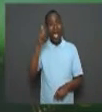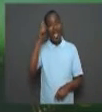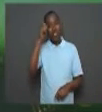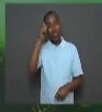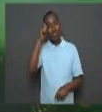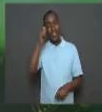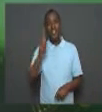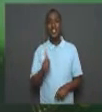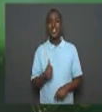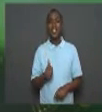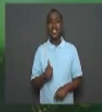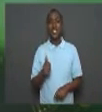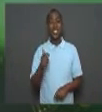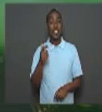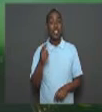of taxonomy.